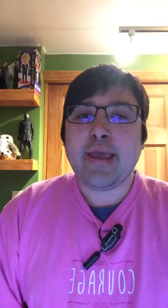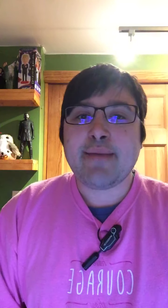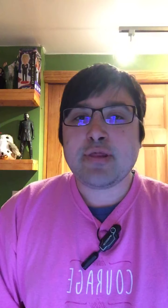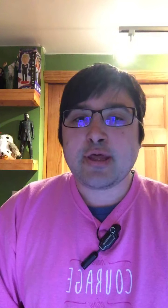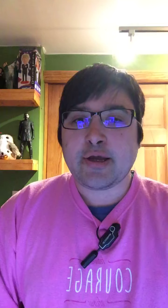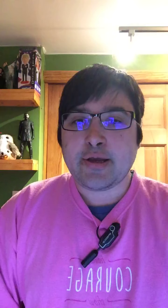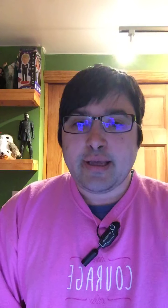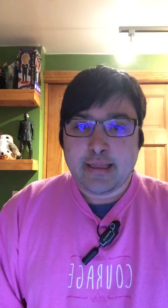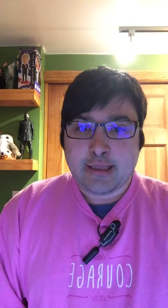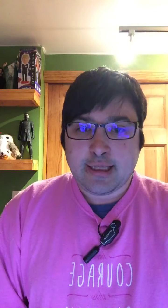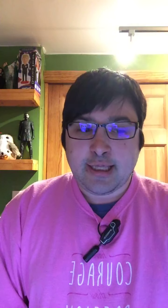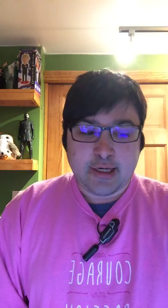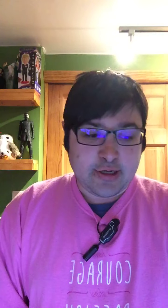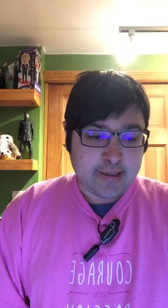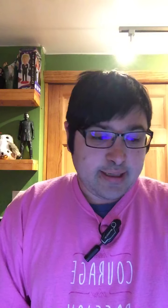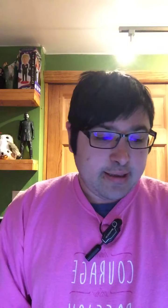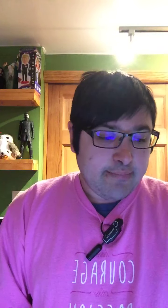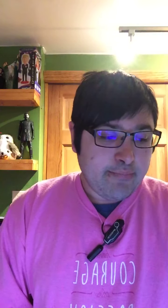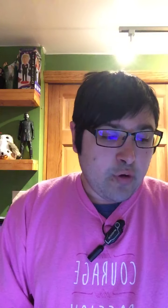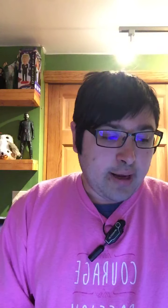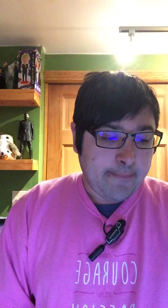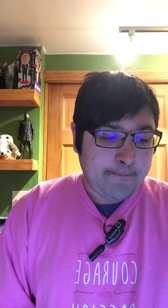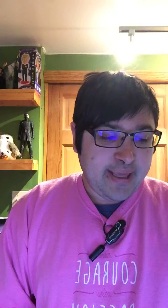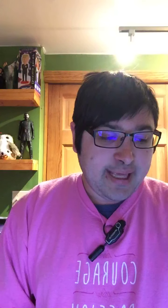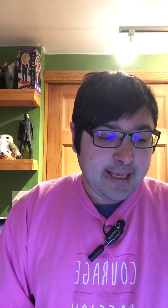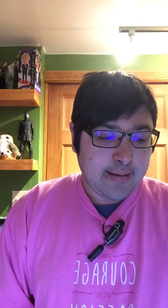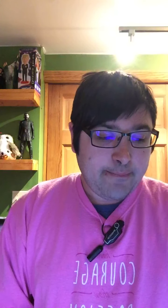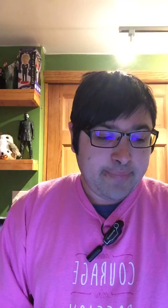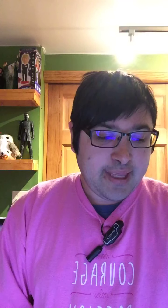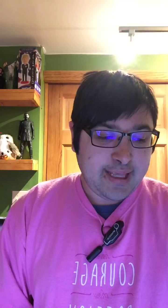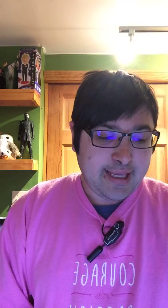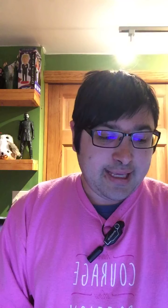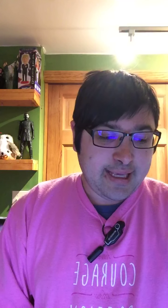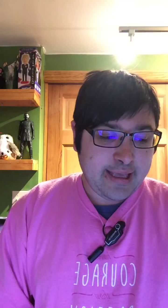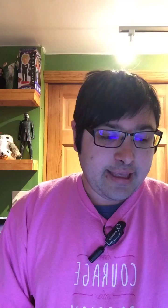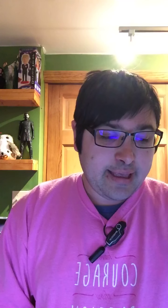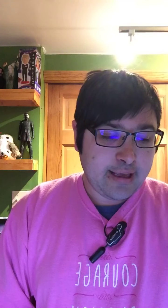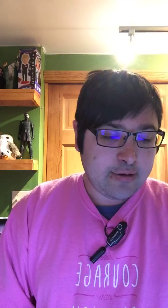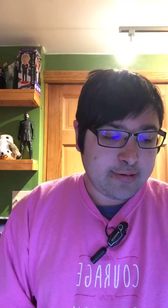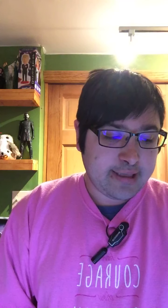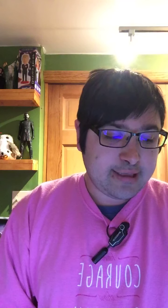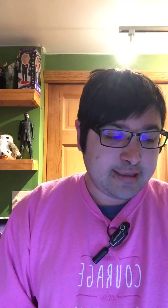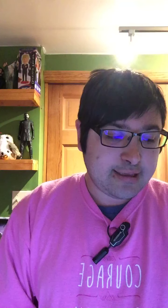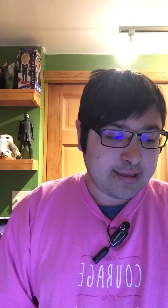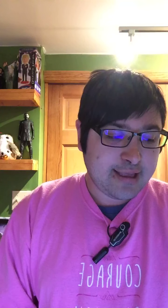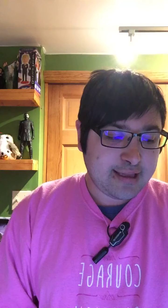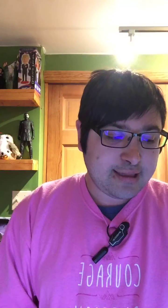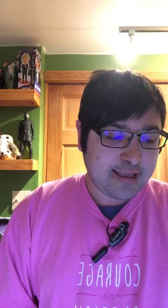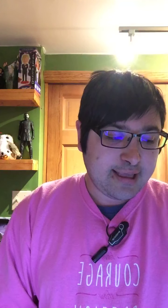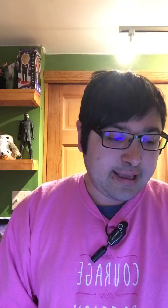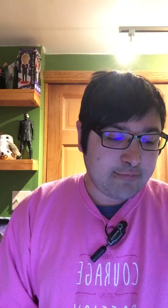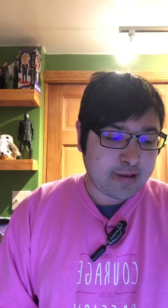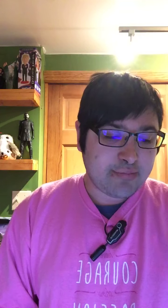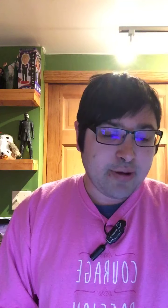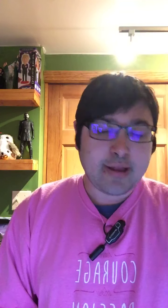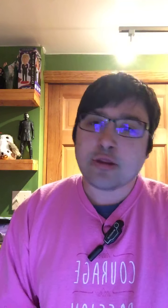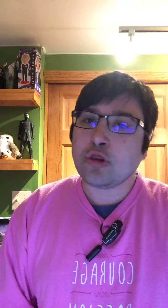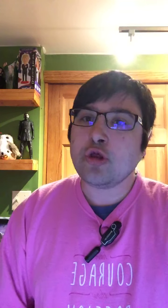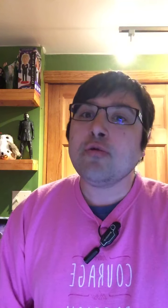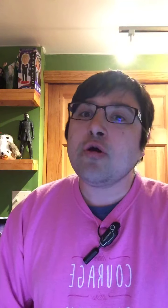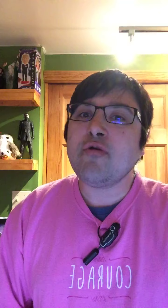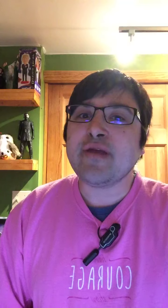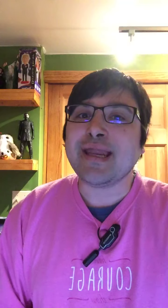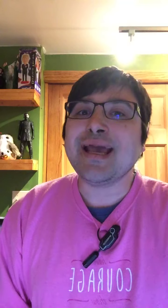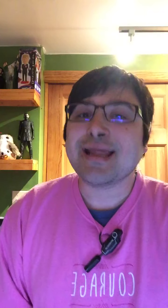New Hampshire secure more PPE increases testing in response